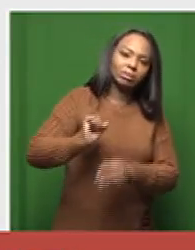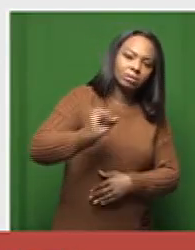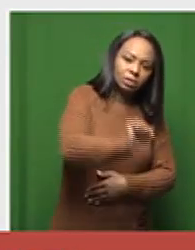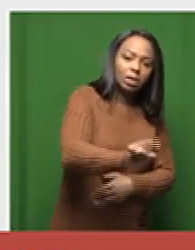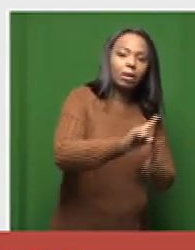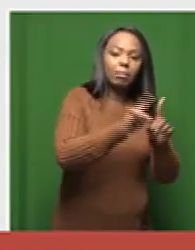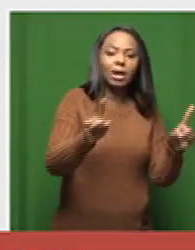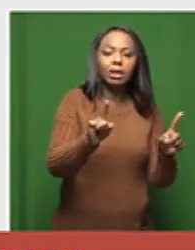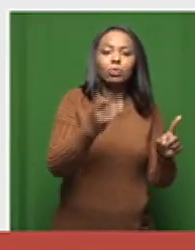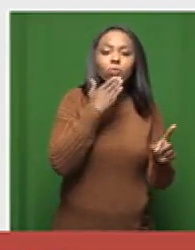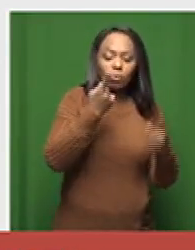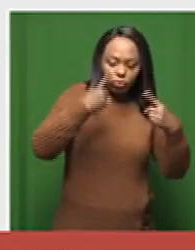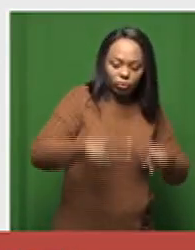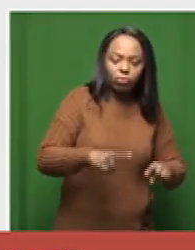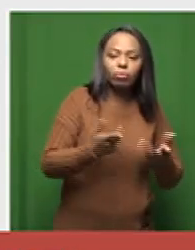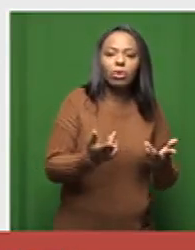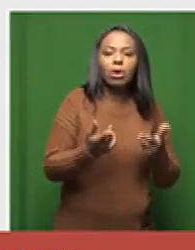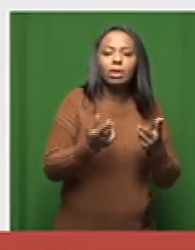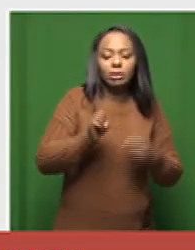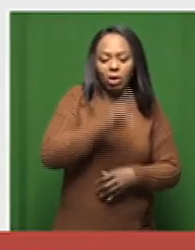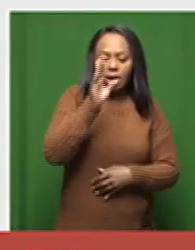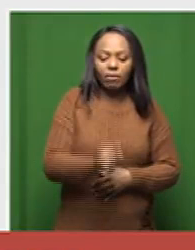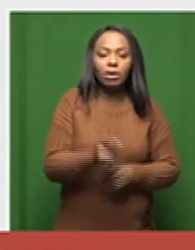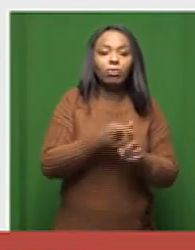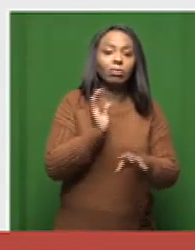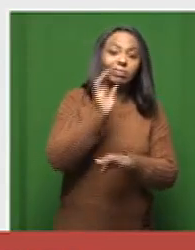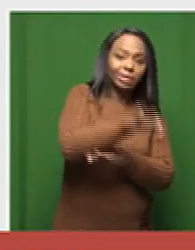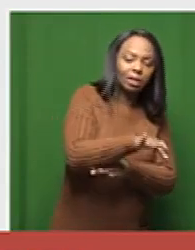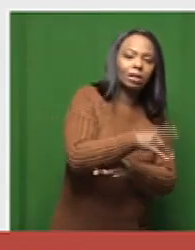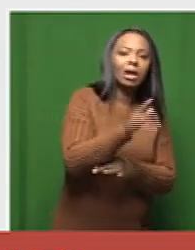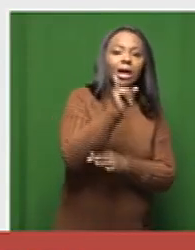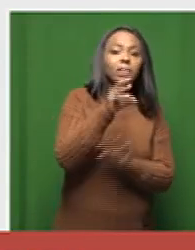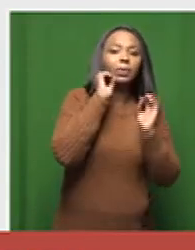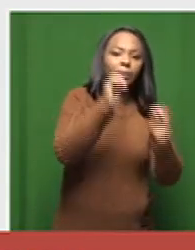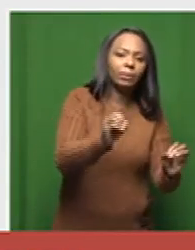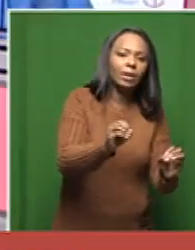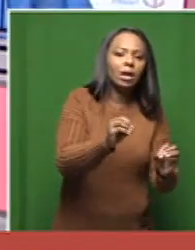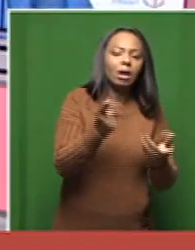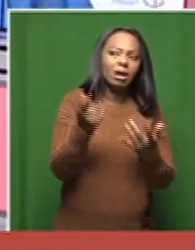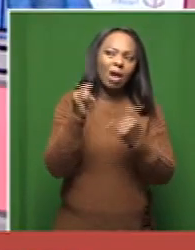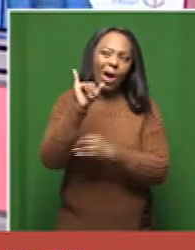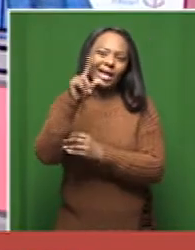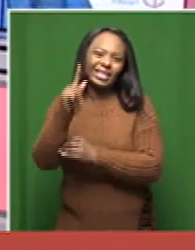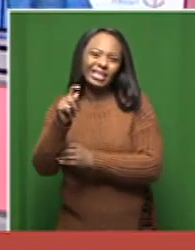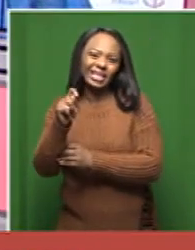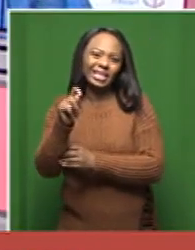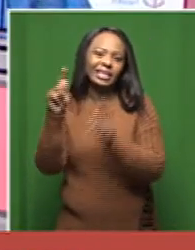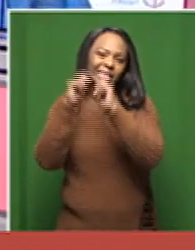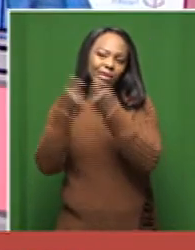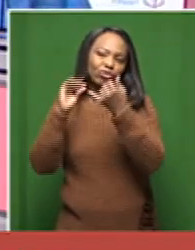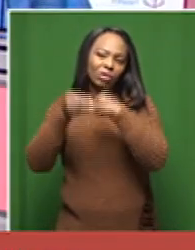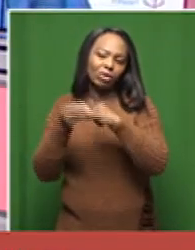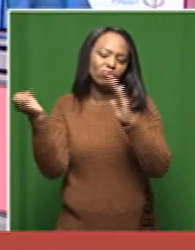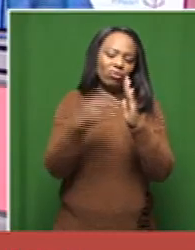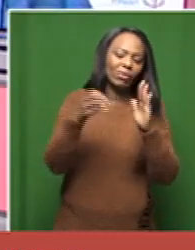and so the IT team is looking at how do we put them on the system. All right, Dr. Pillay, we'll leave it there. Thank you